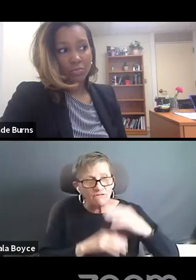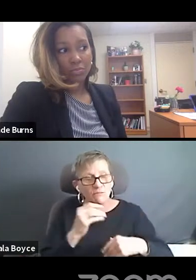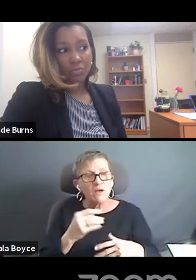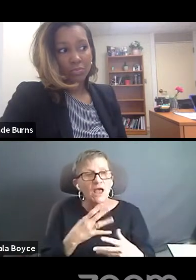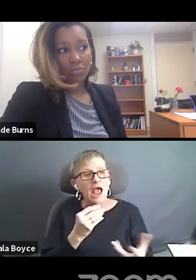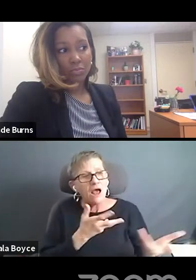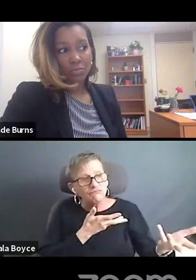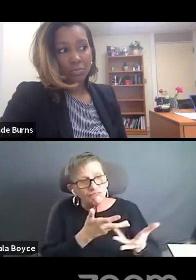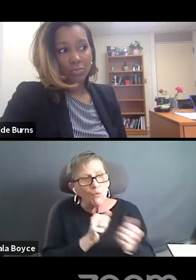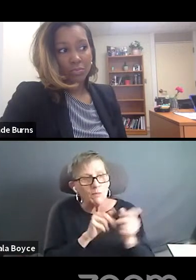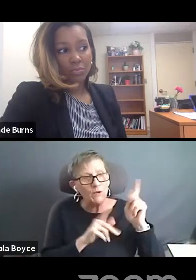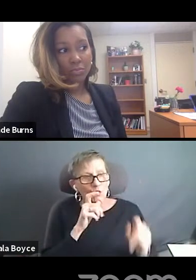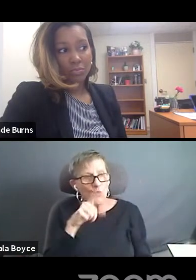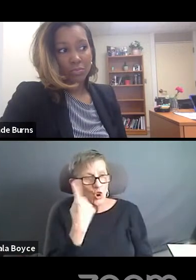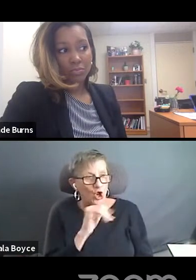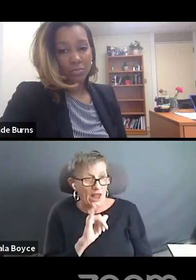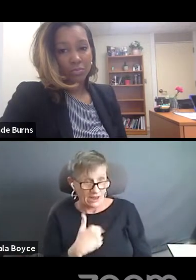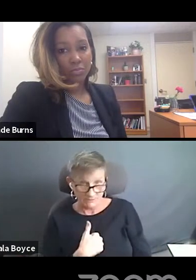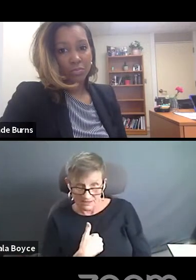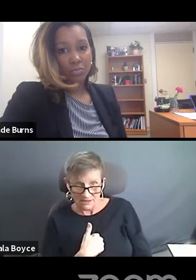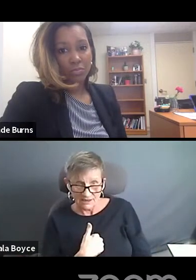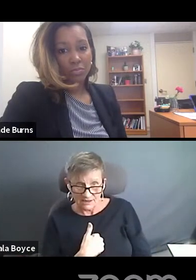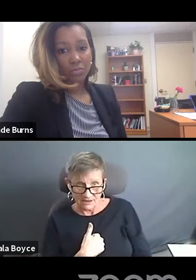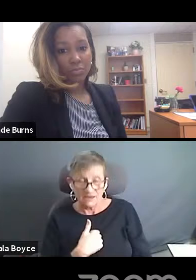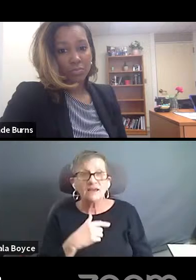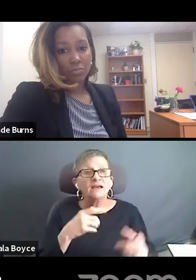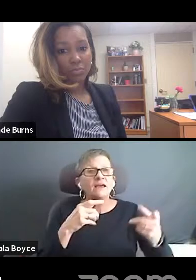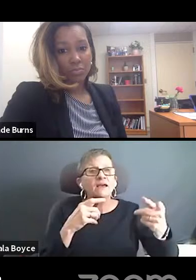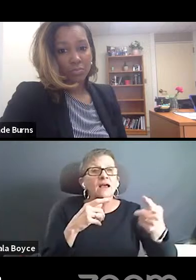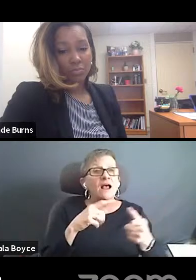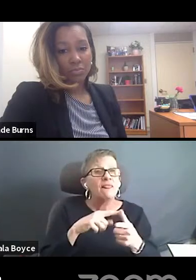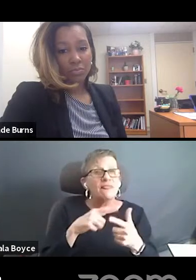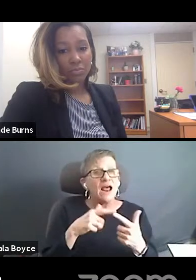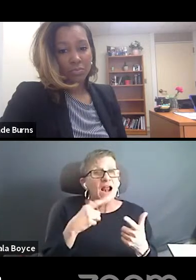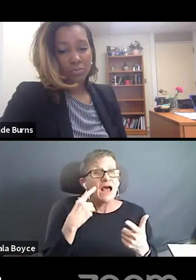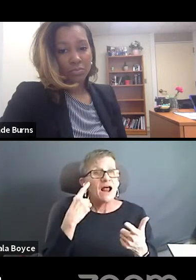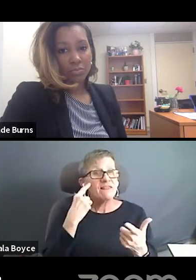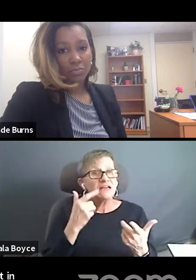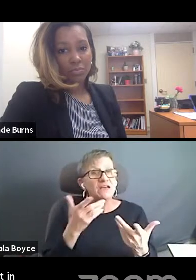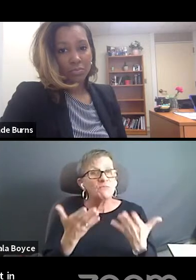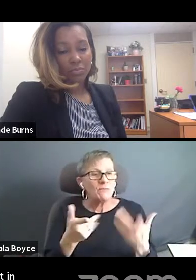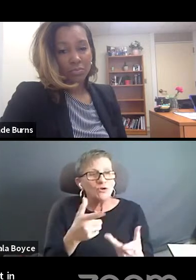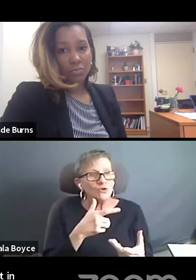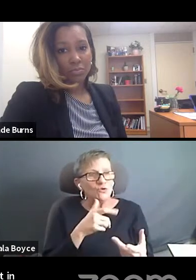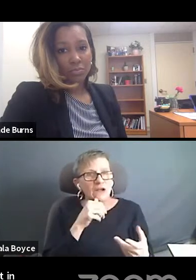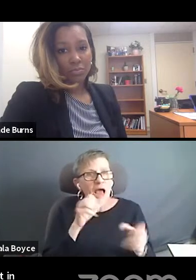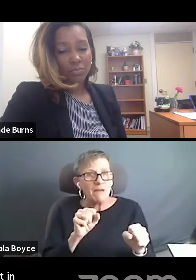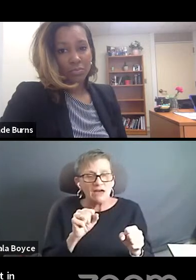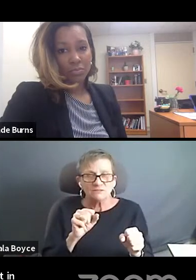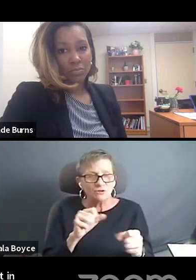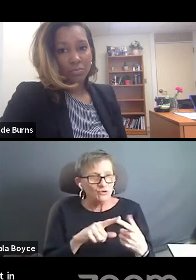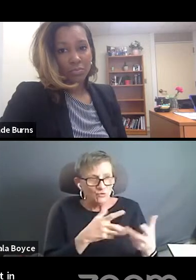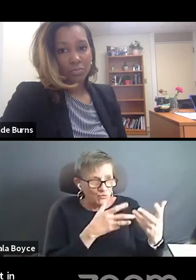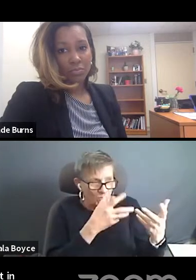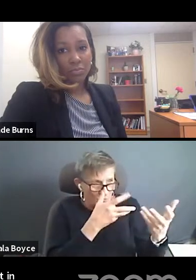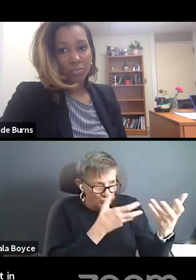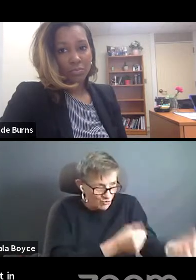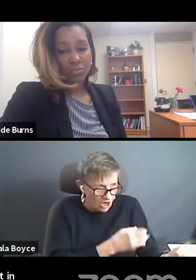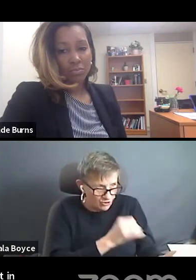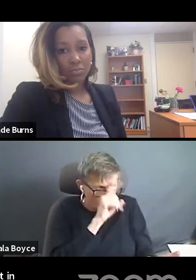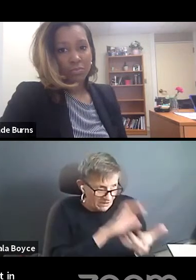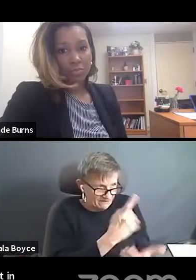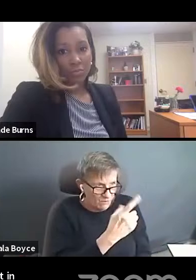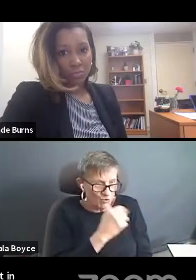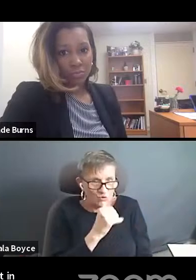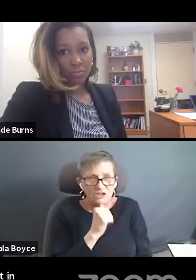them. And while I do not think it is impossible for you to then believe or listen to or trust someone that doesn't look like you, and I think it's